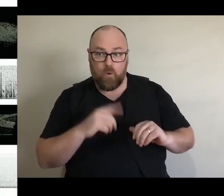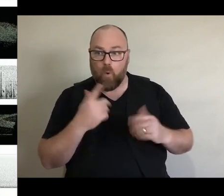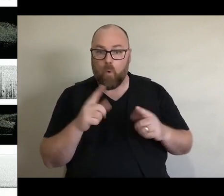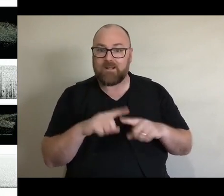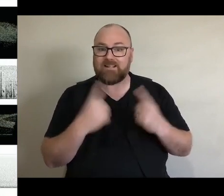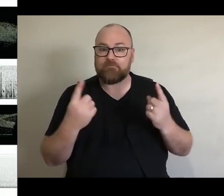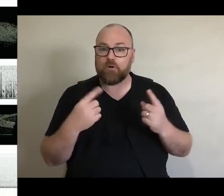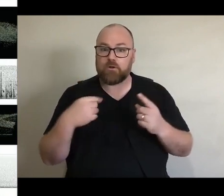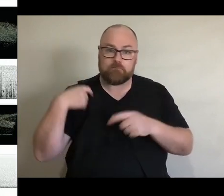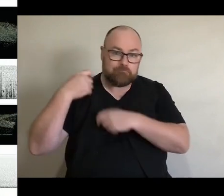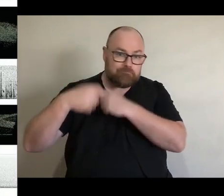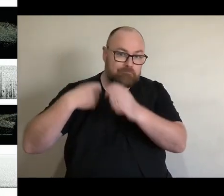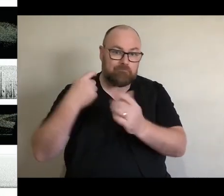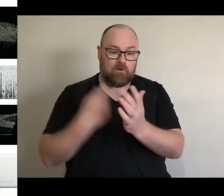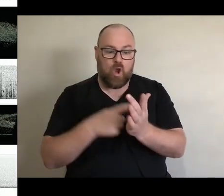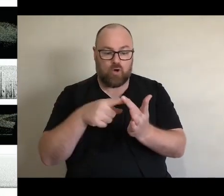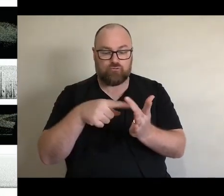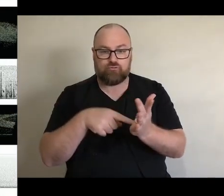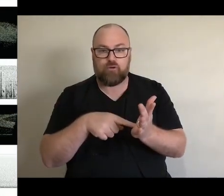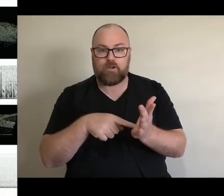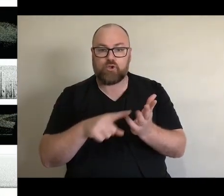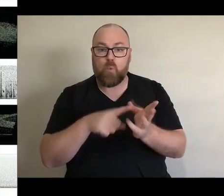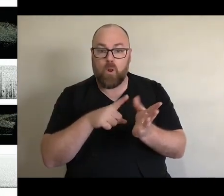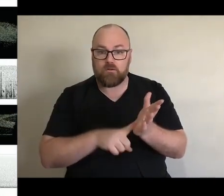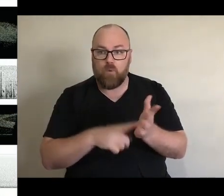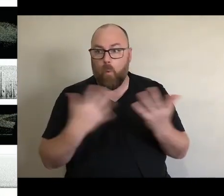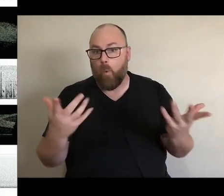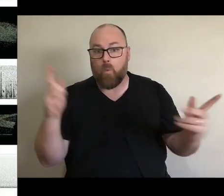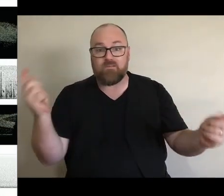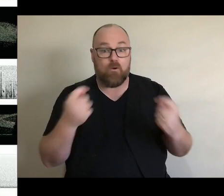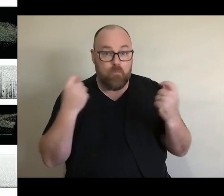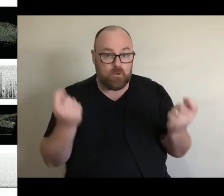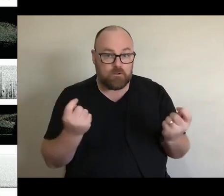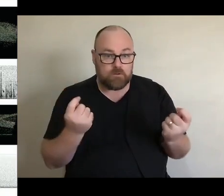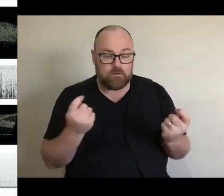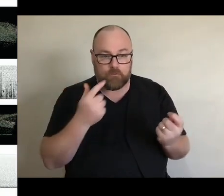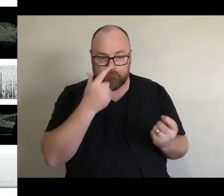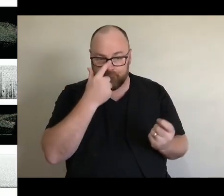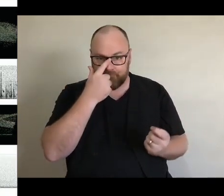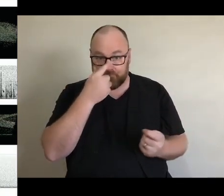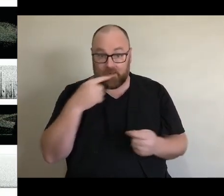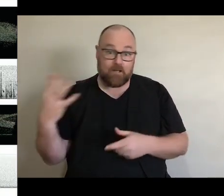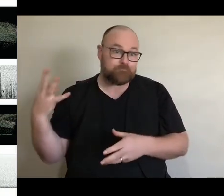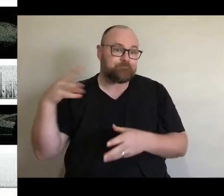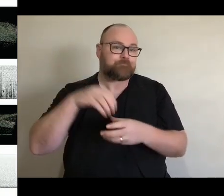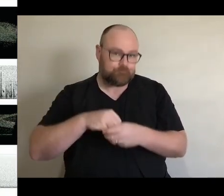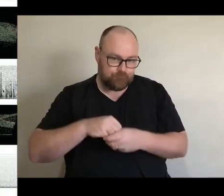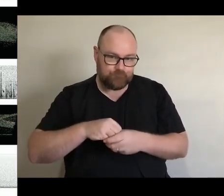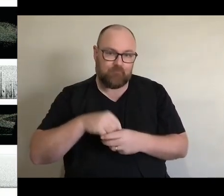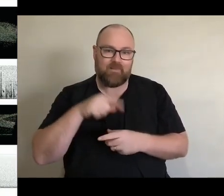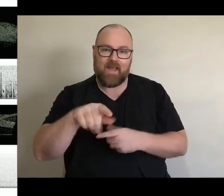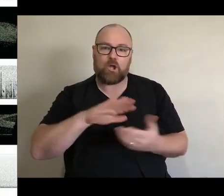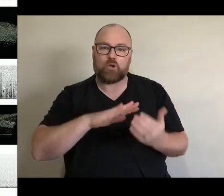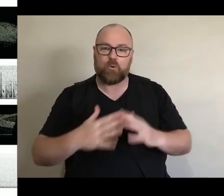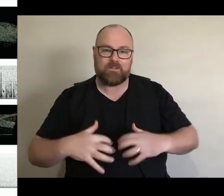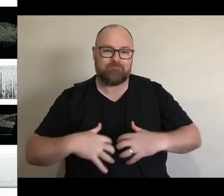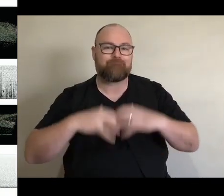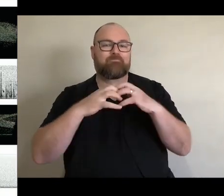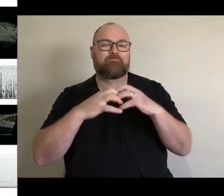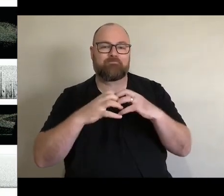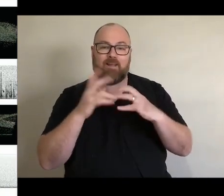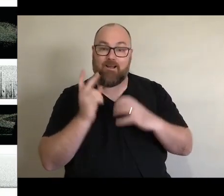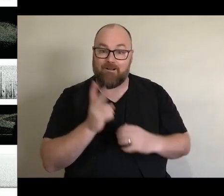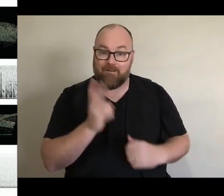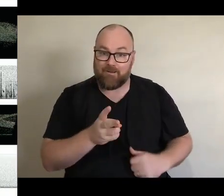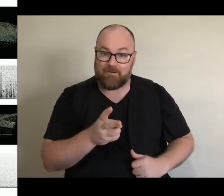even ceremony, could come in to help this community come back and maybe